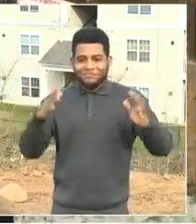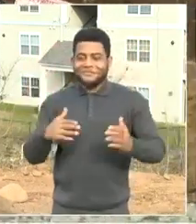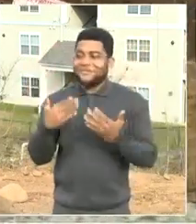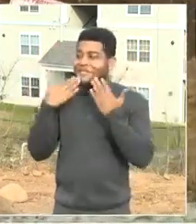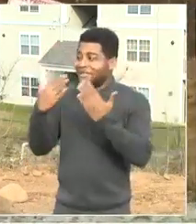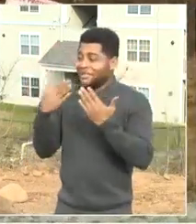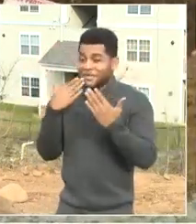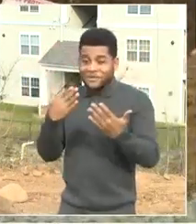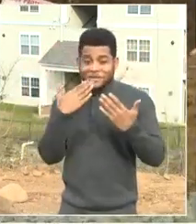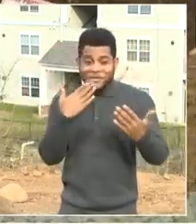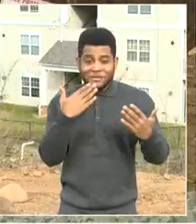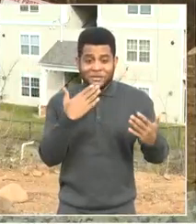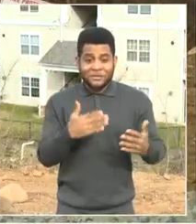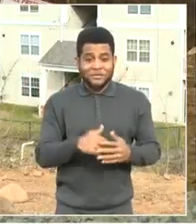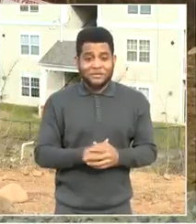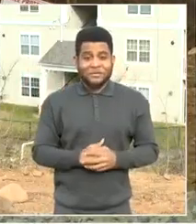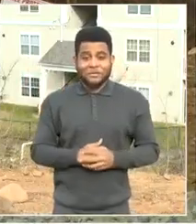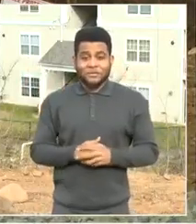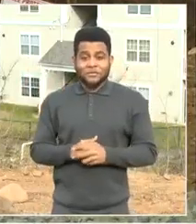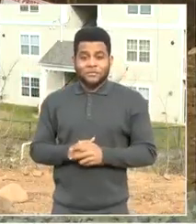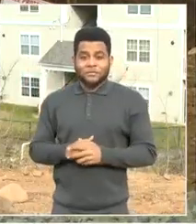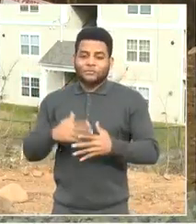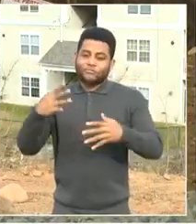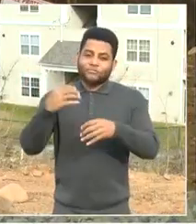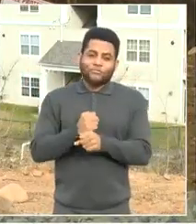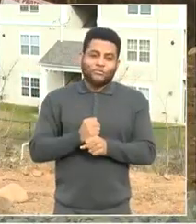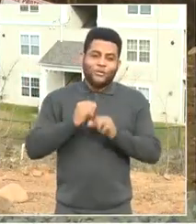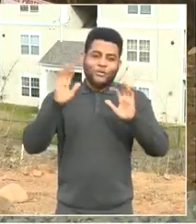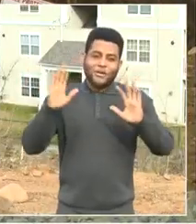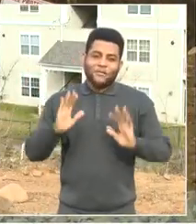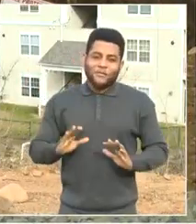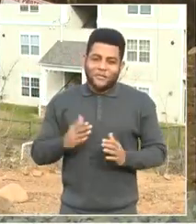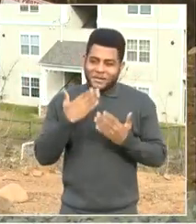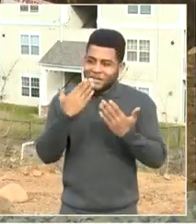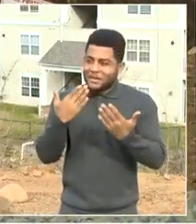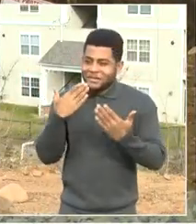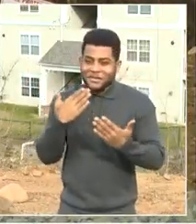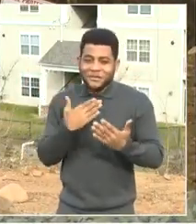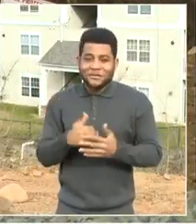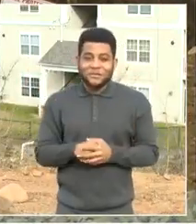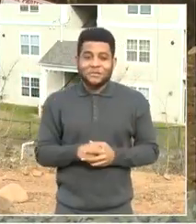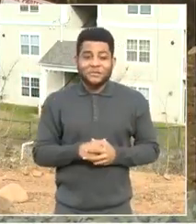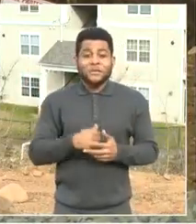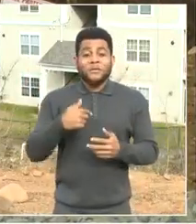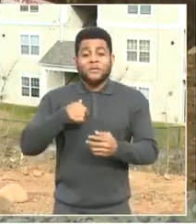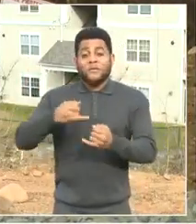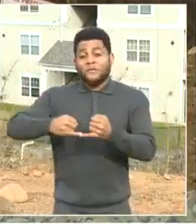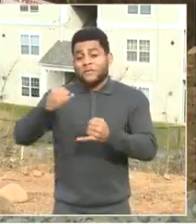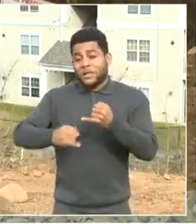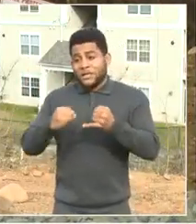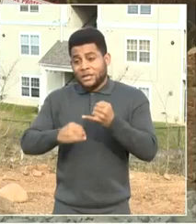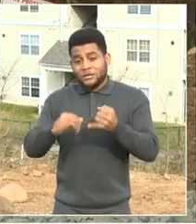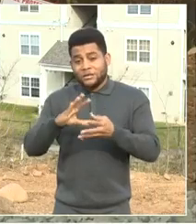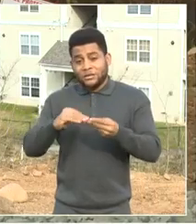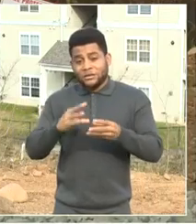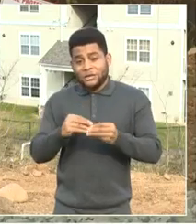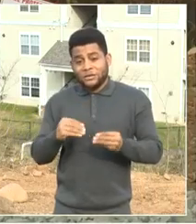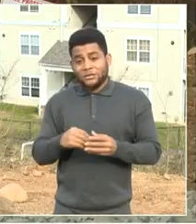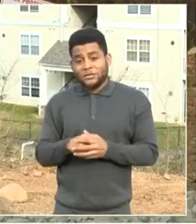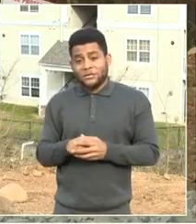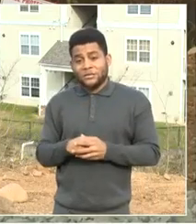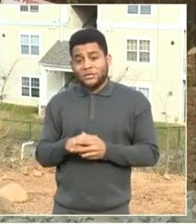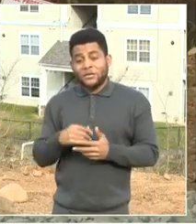That was fantastic. Thank you. I just want to end with thanking everyone who